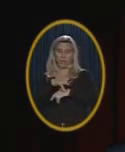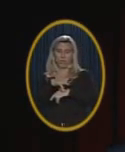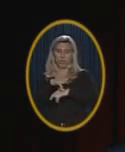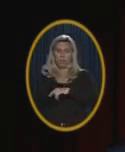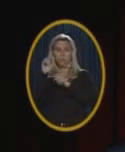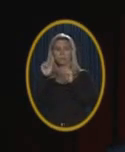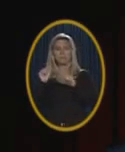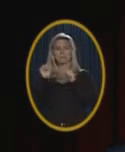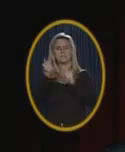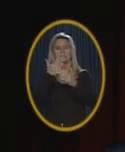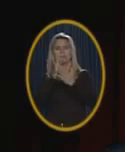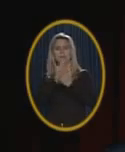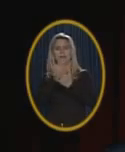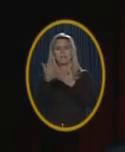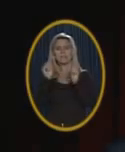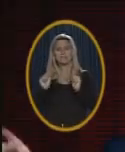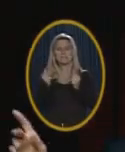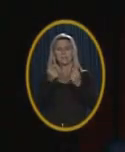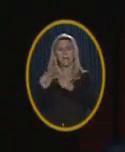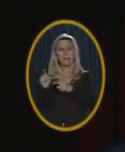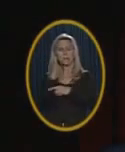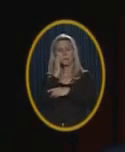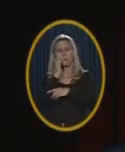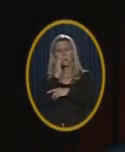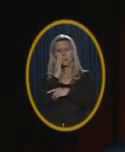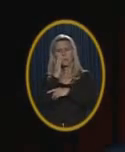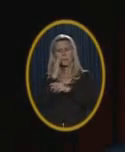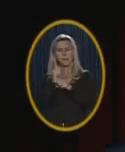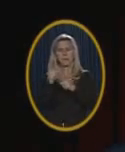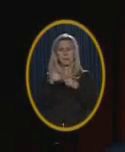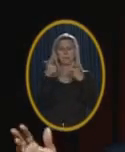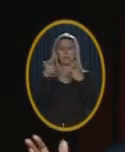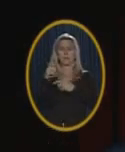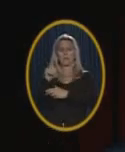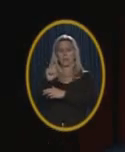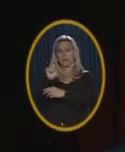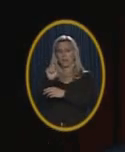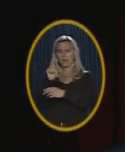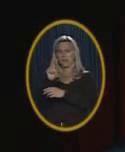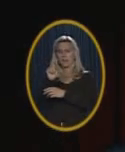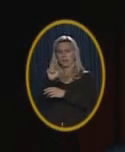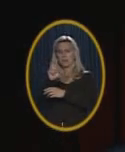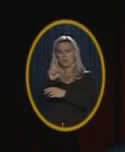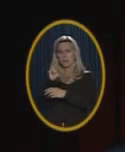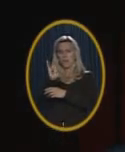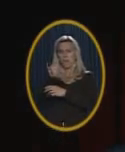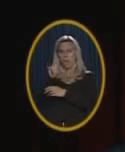there are potentially bad things can happen. I mean, you know, you get a big asteroid in the Atlantic Ocean.